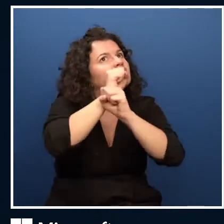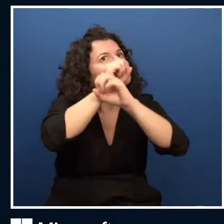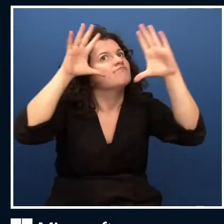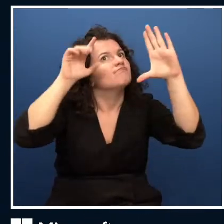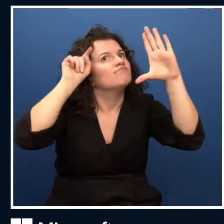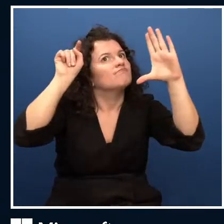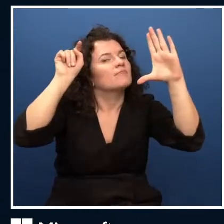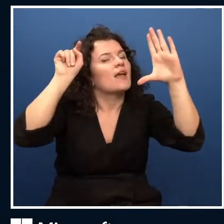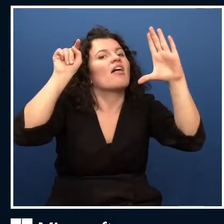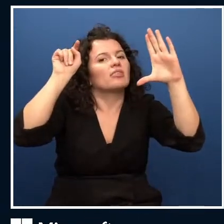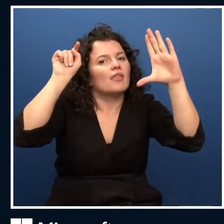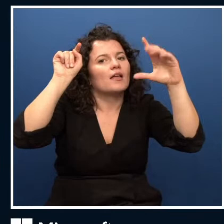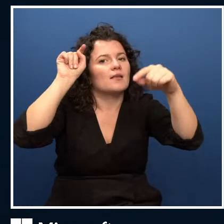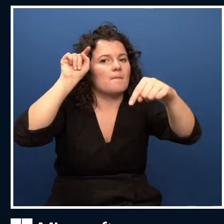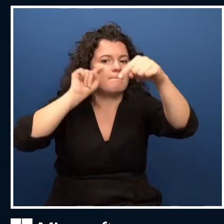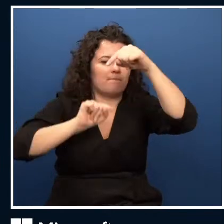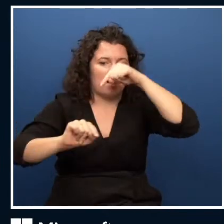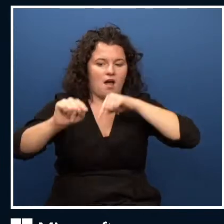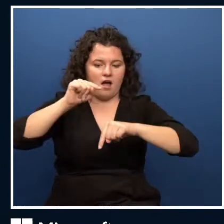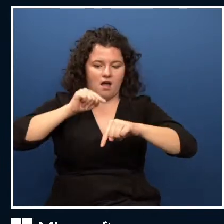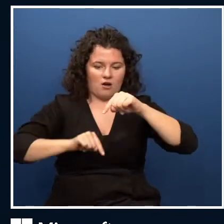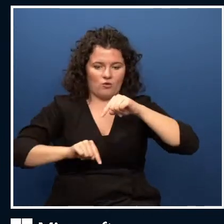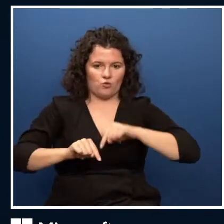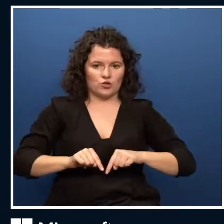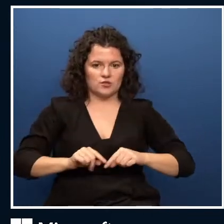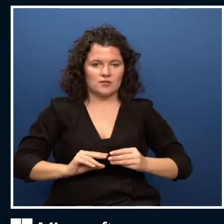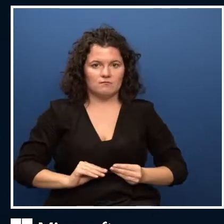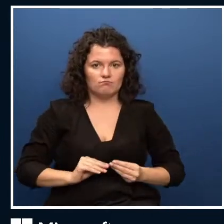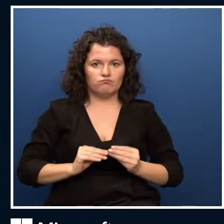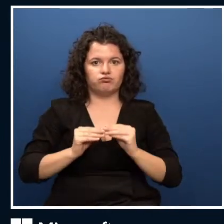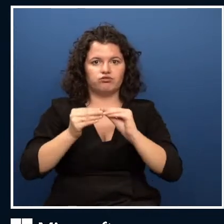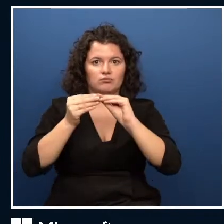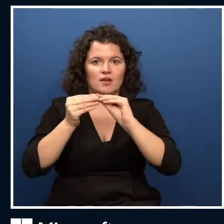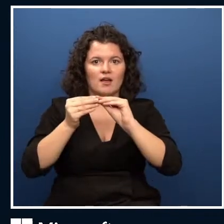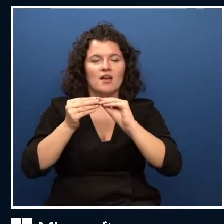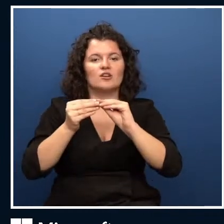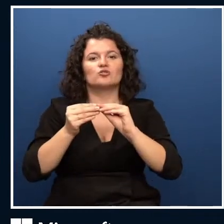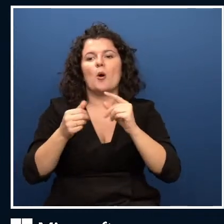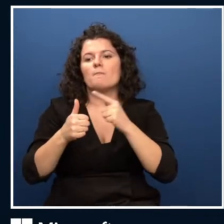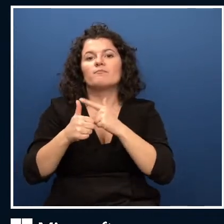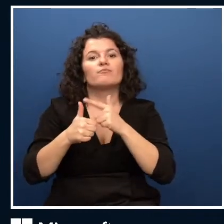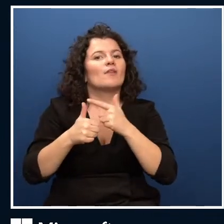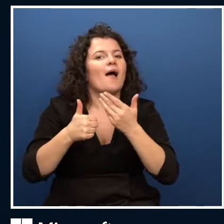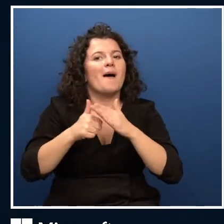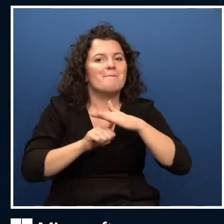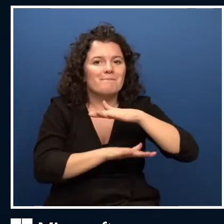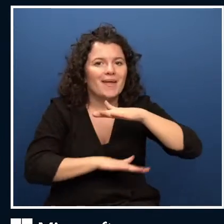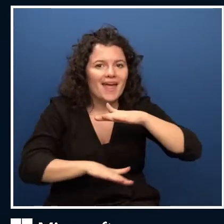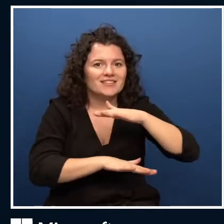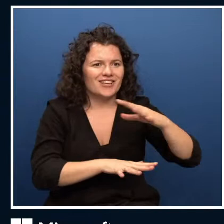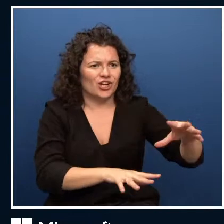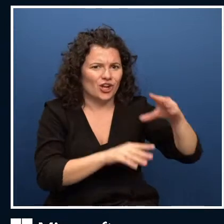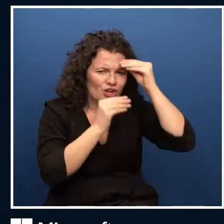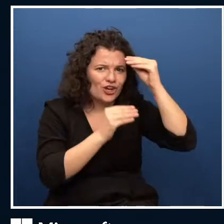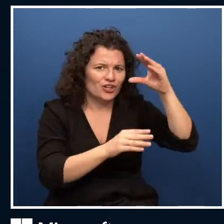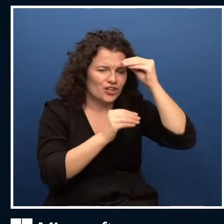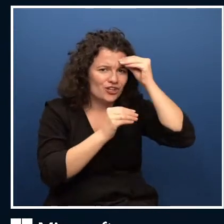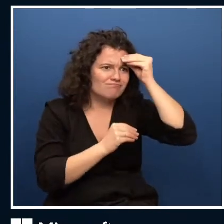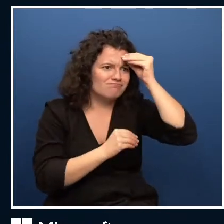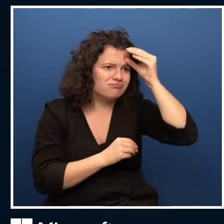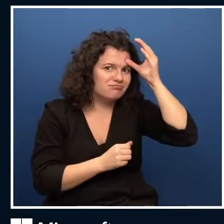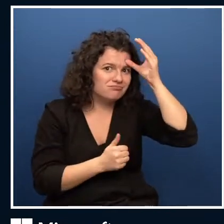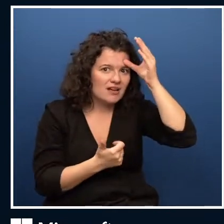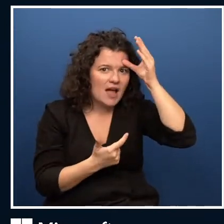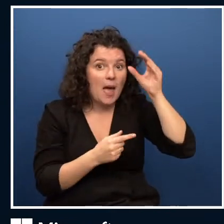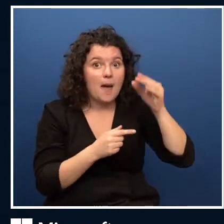work backwards. Like, after you learn all the basics and all of that stuff, there is a very high chance